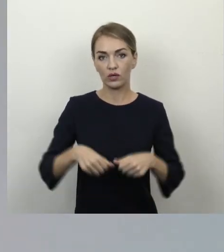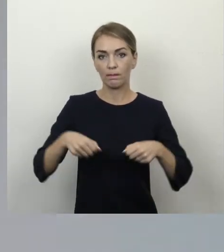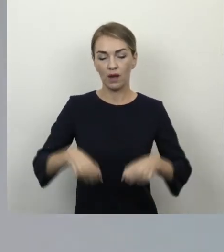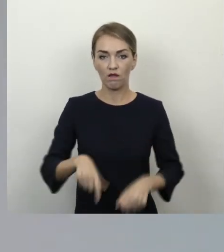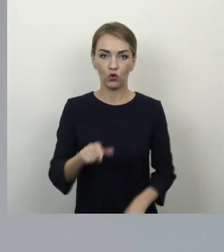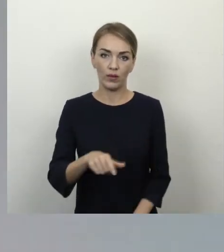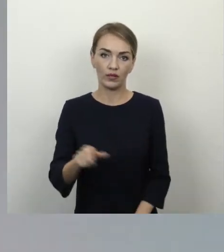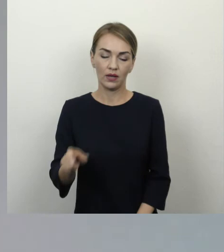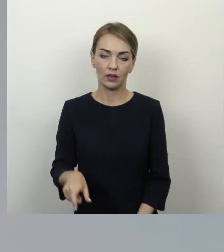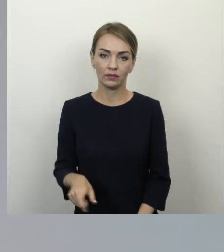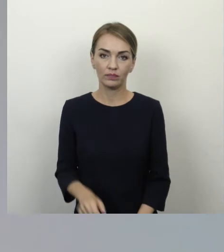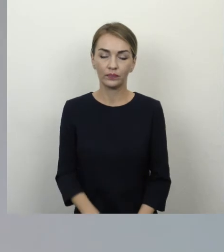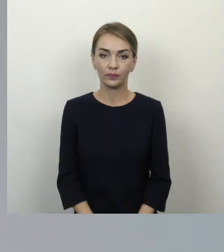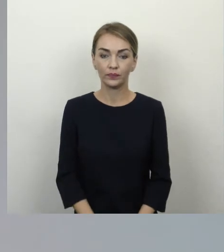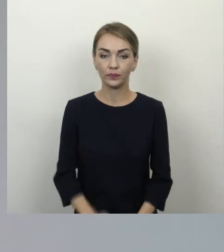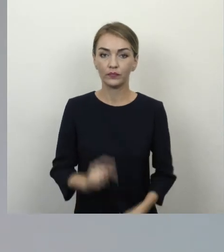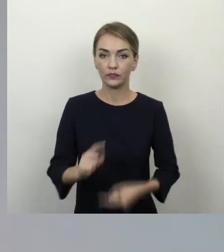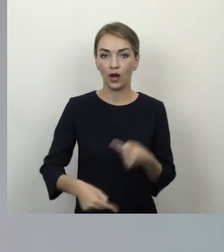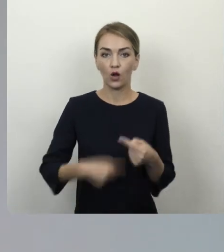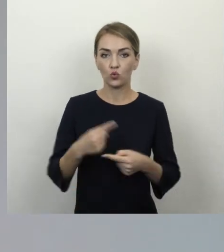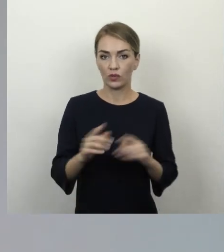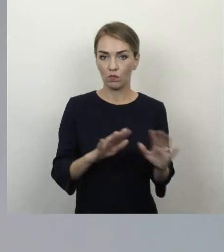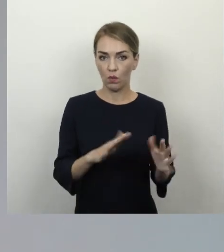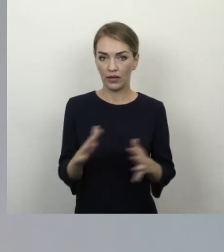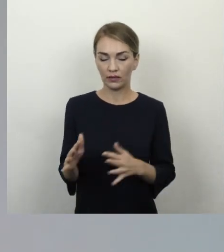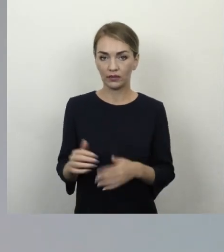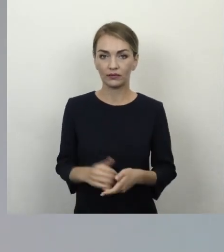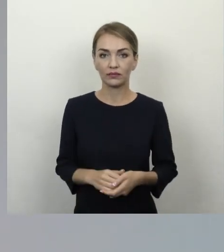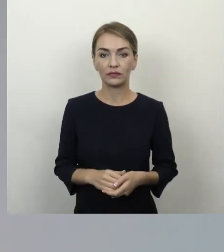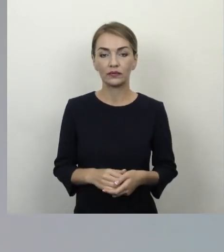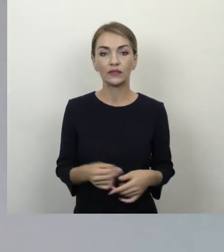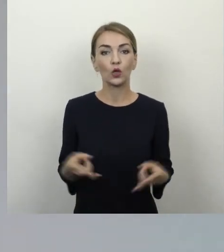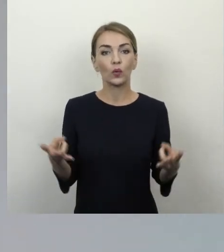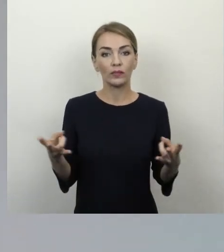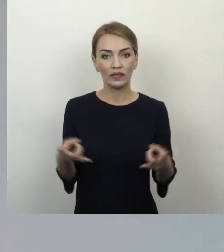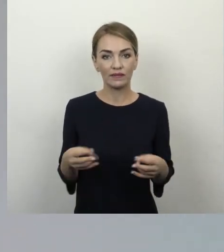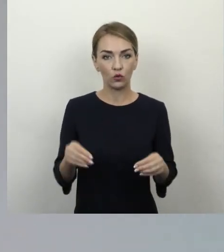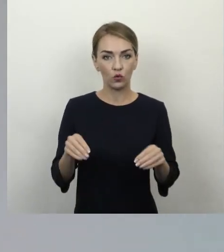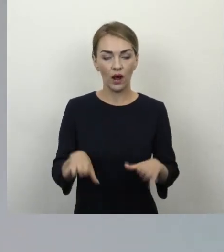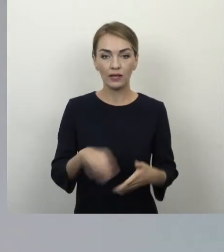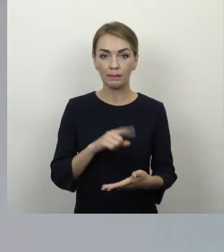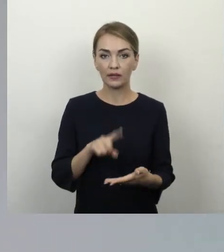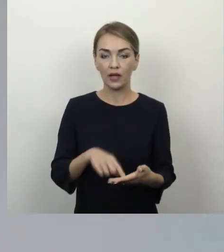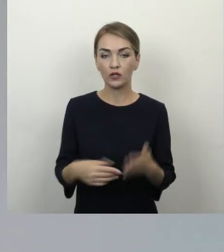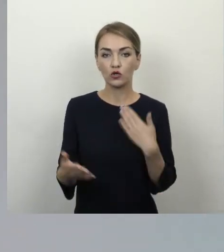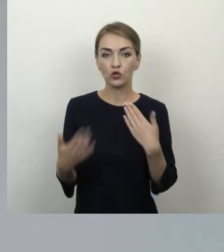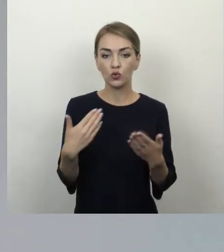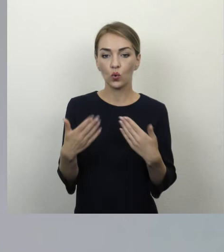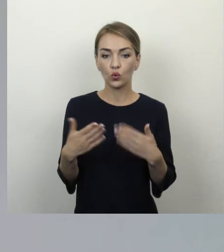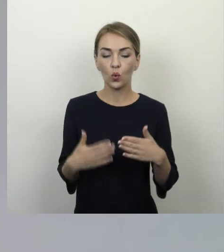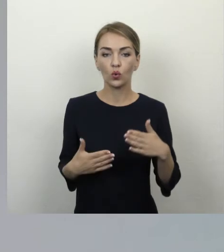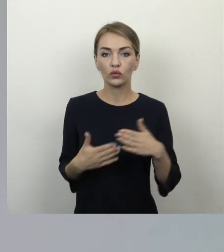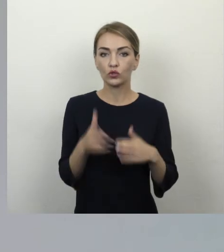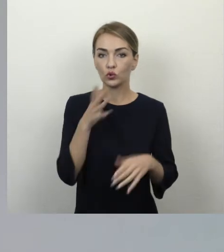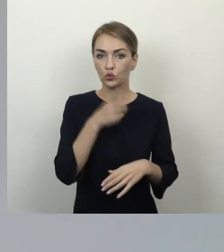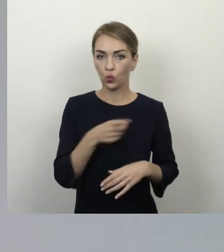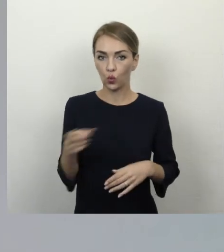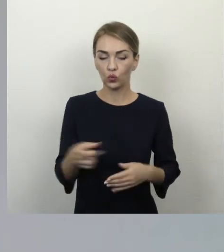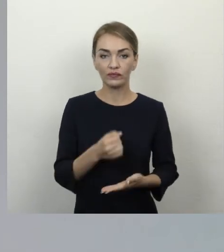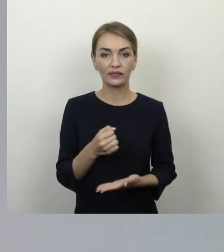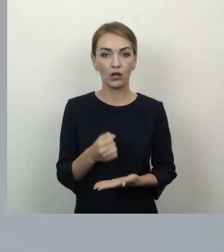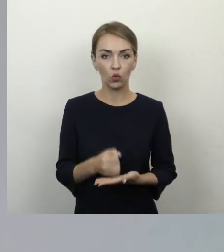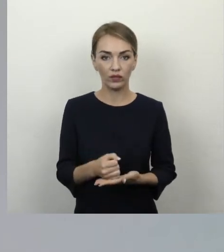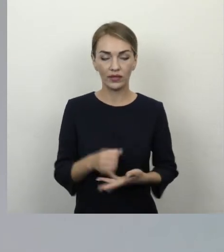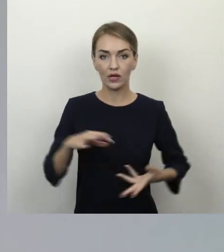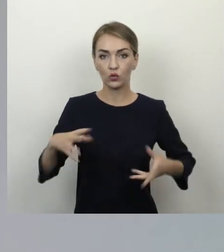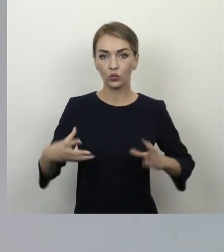the proper ensuring of the voting rights of the citizens. Next, the need to formulate an issue